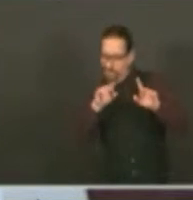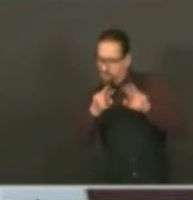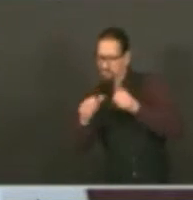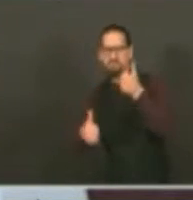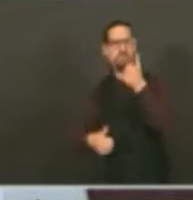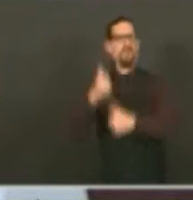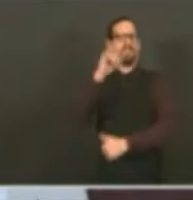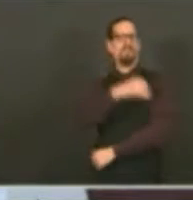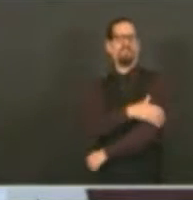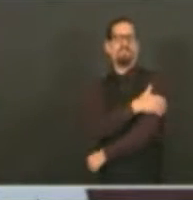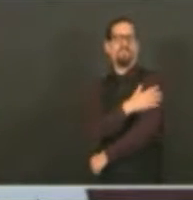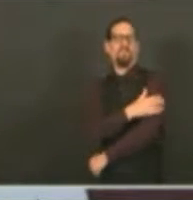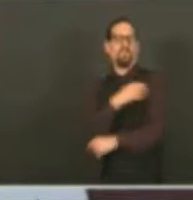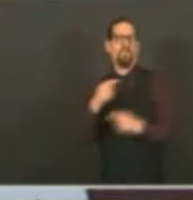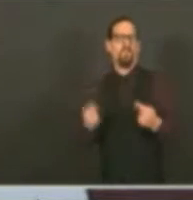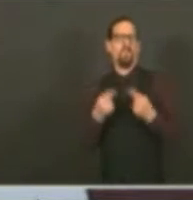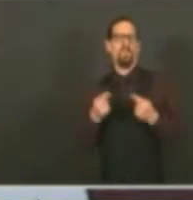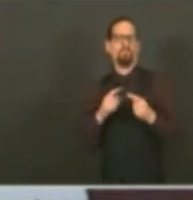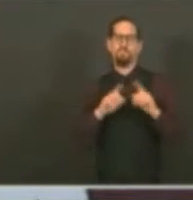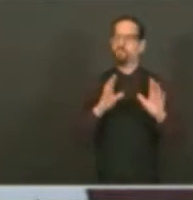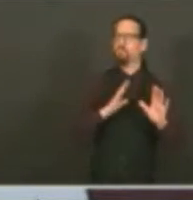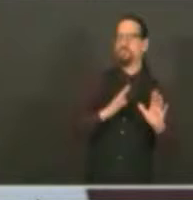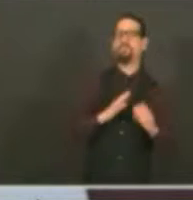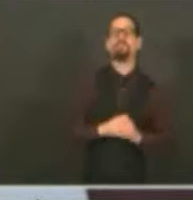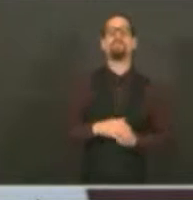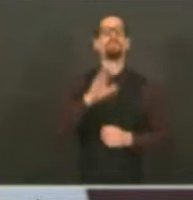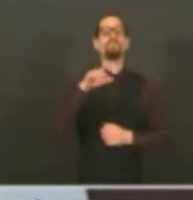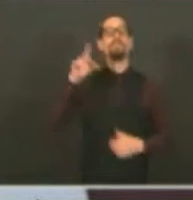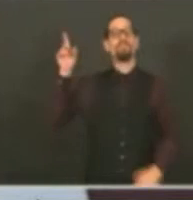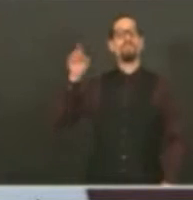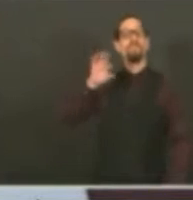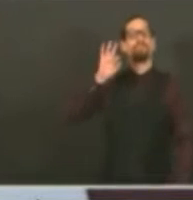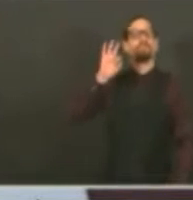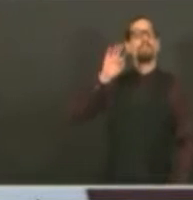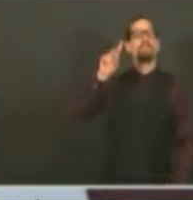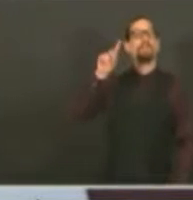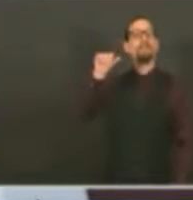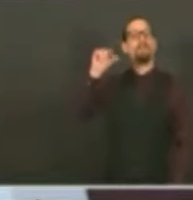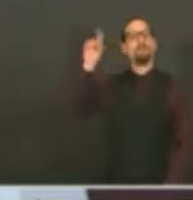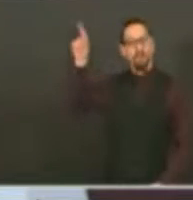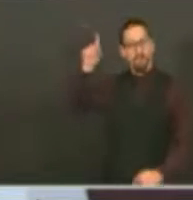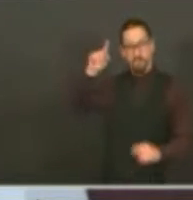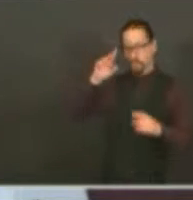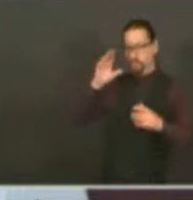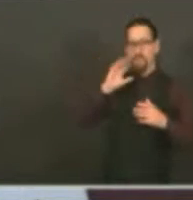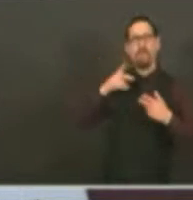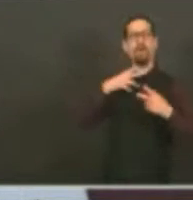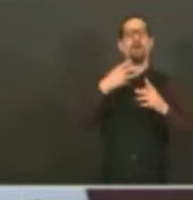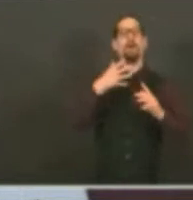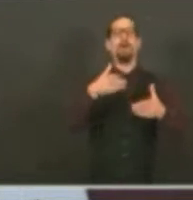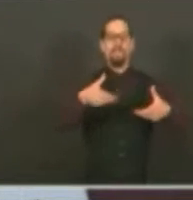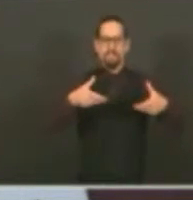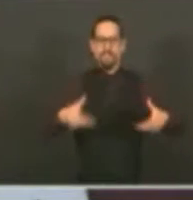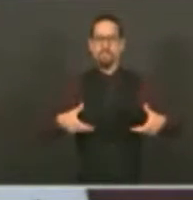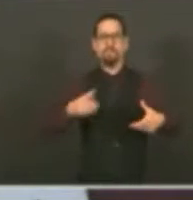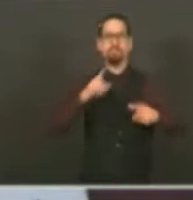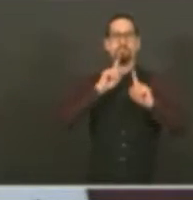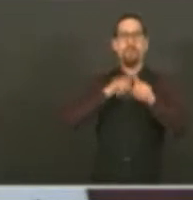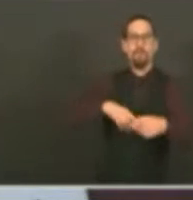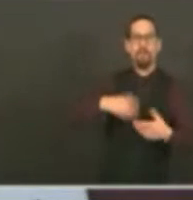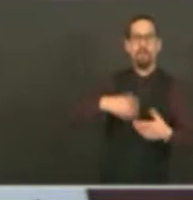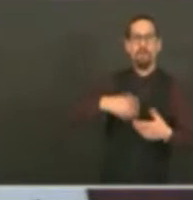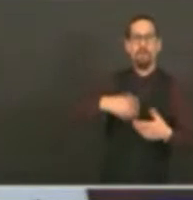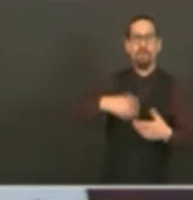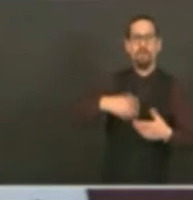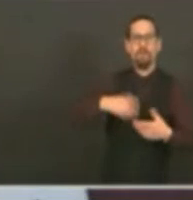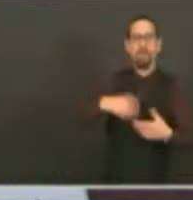from the vaccine manufacturers. They really analyze the raw data. So as the group comes together and talks about this, they're really analyzing, again, tens